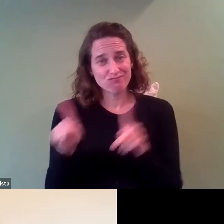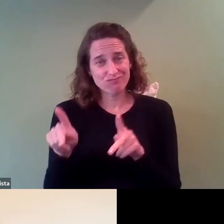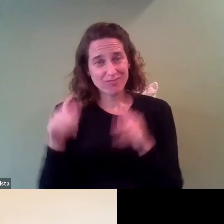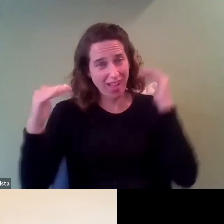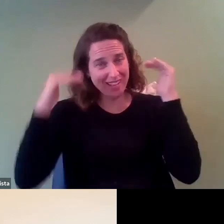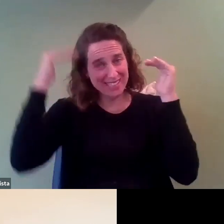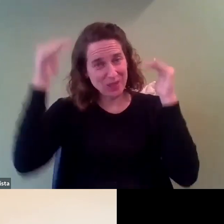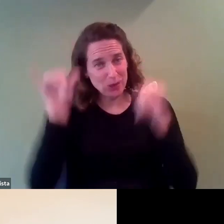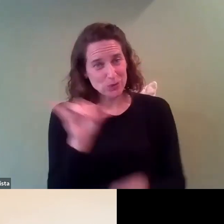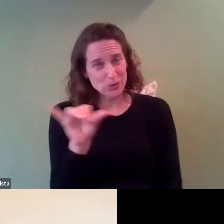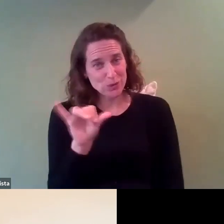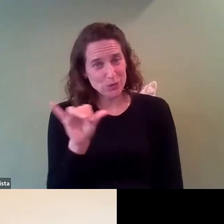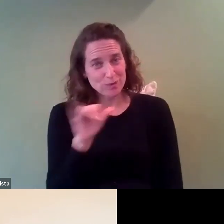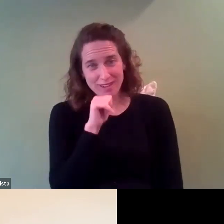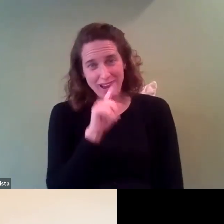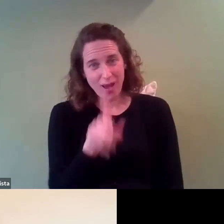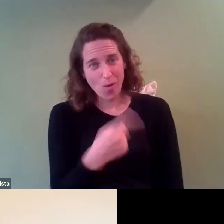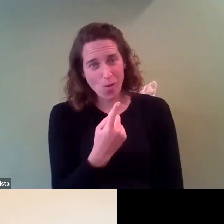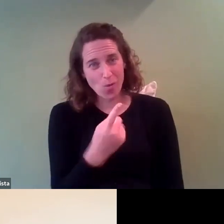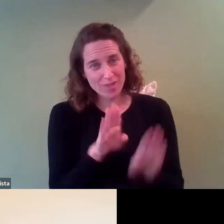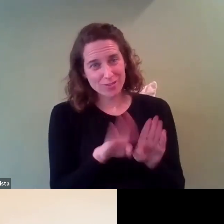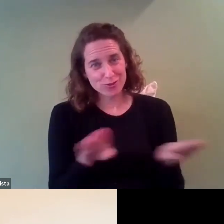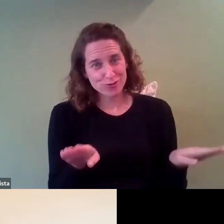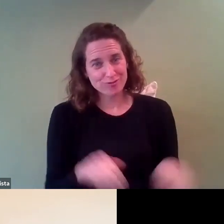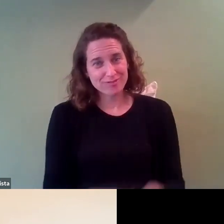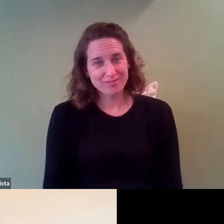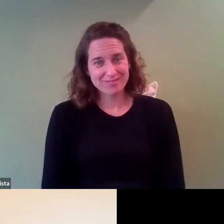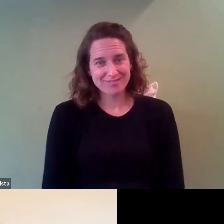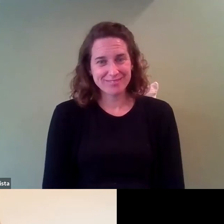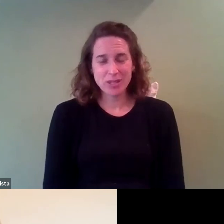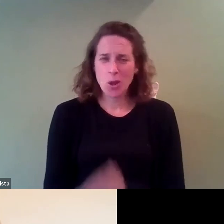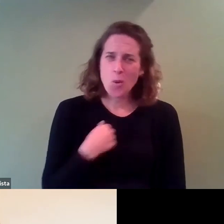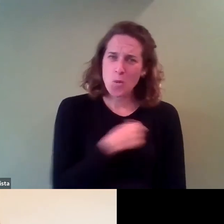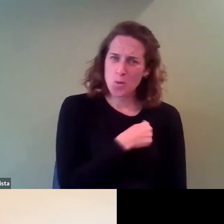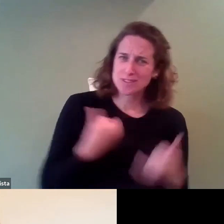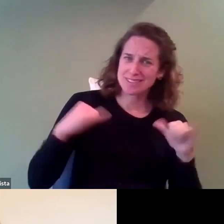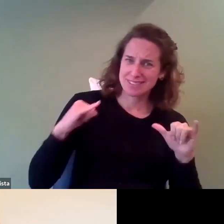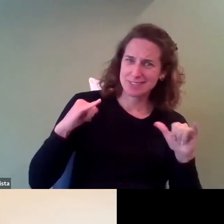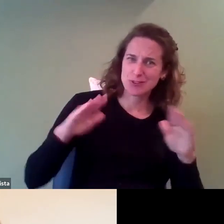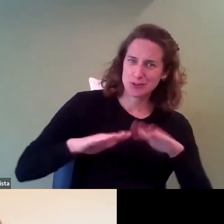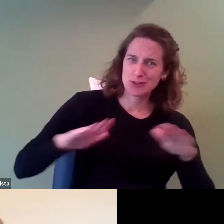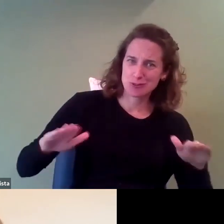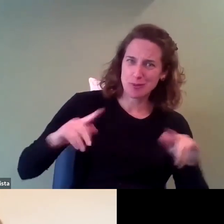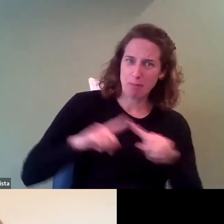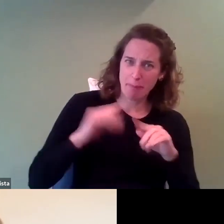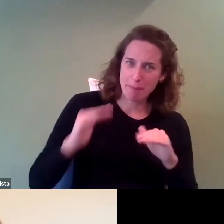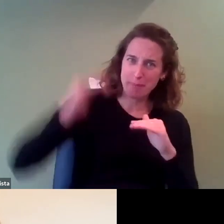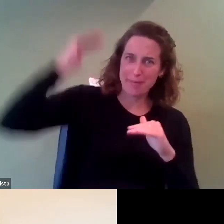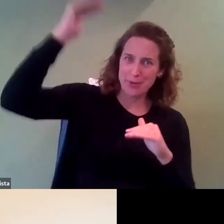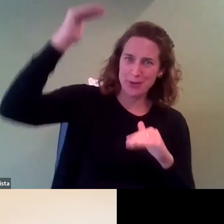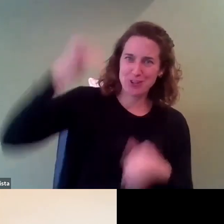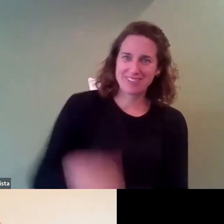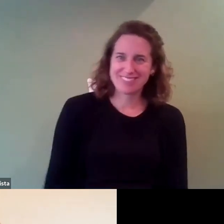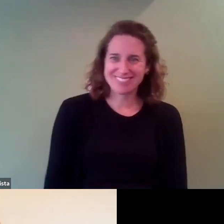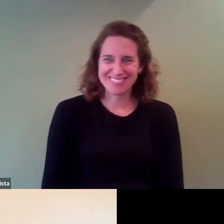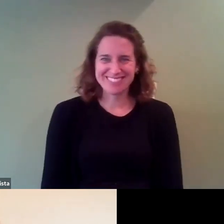yeah. Too, not just children. You know, we're just overgrown children. That's all we are. Okay, you said that